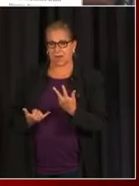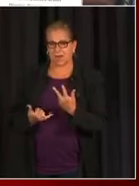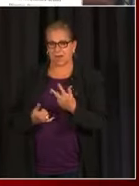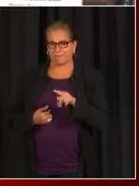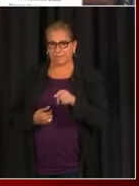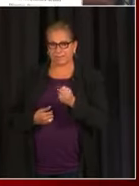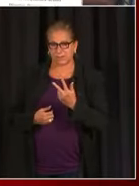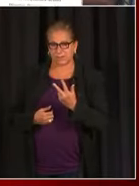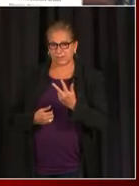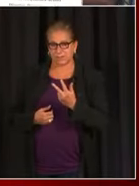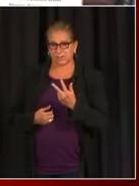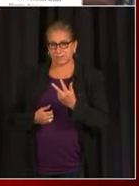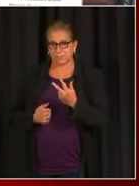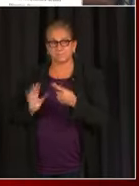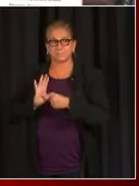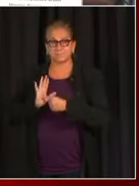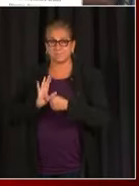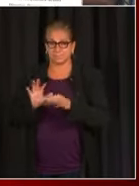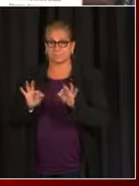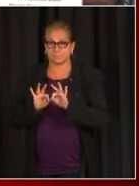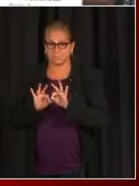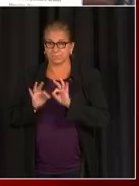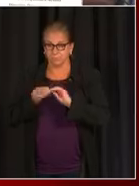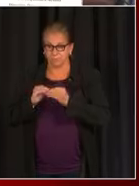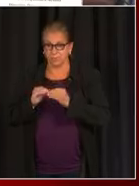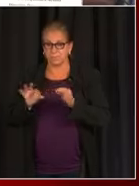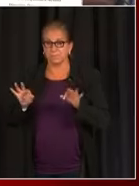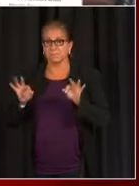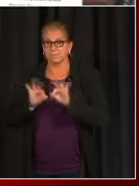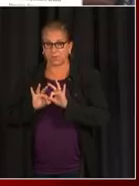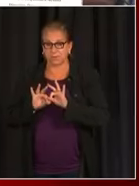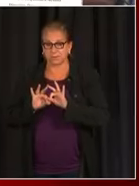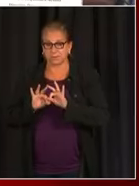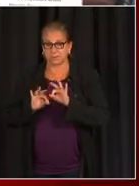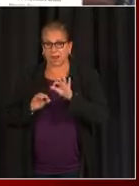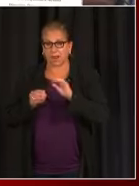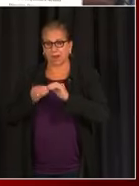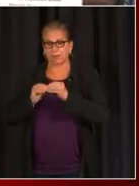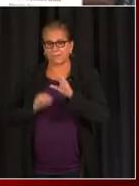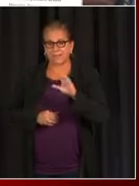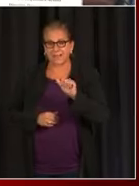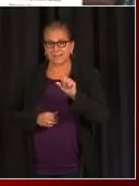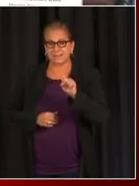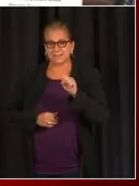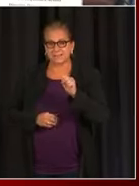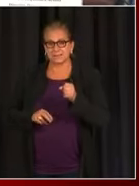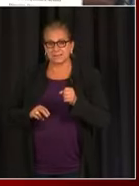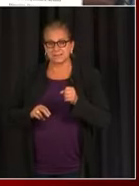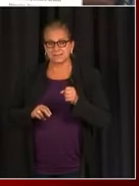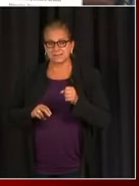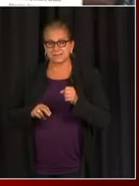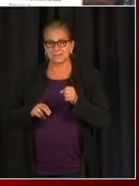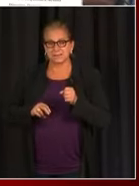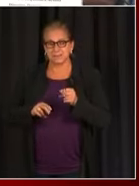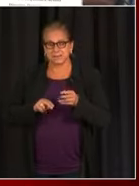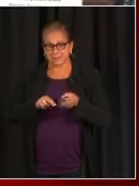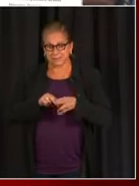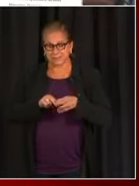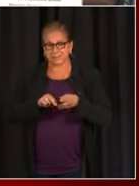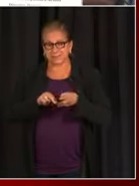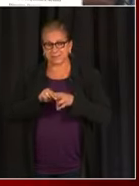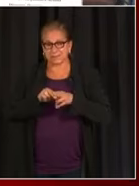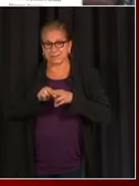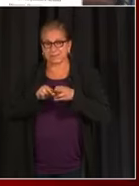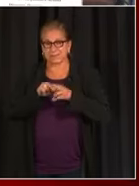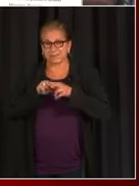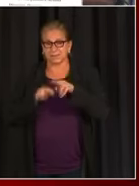indicators that are of key interest, in particular the daily case rate, that have now become yellow again, indicating that we